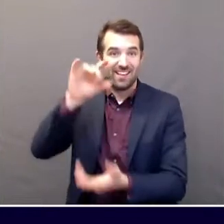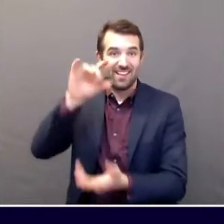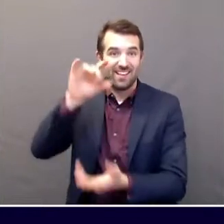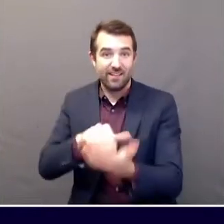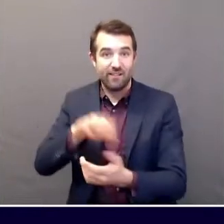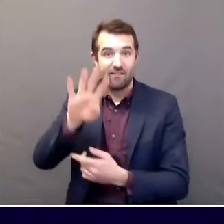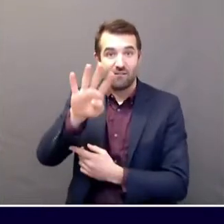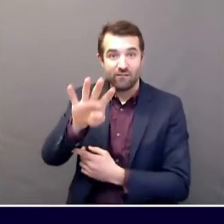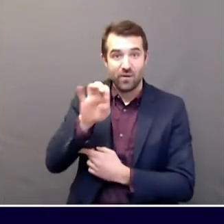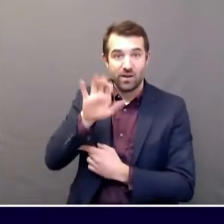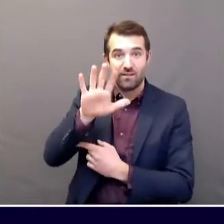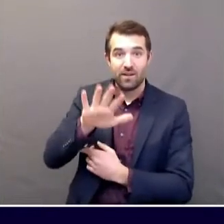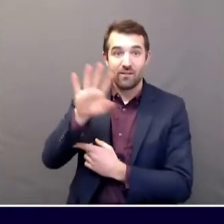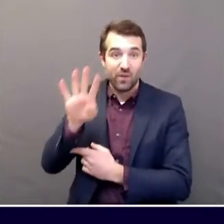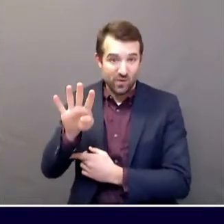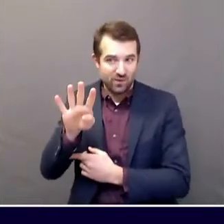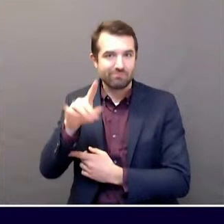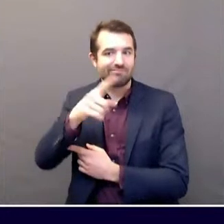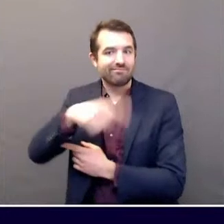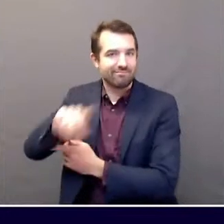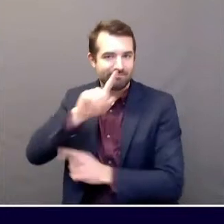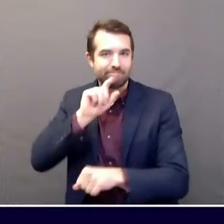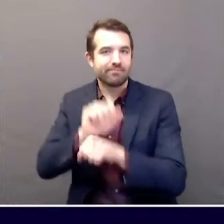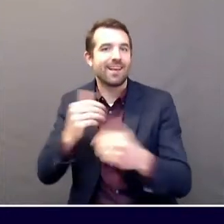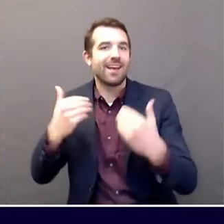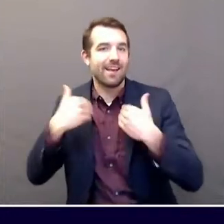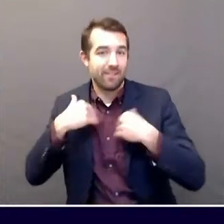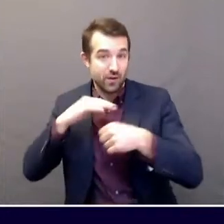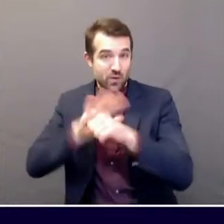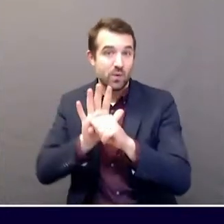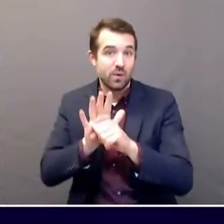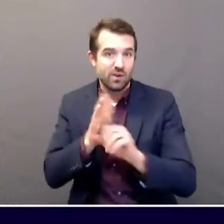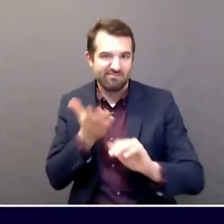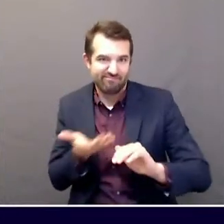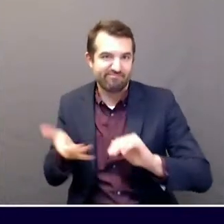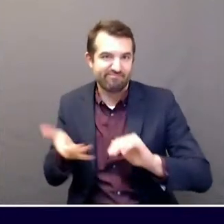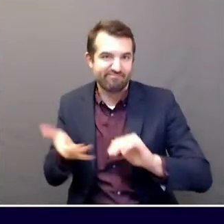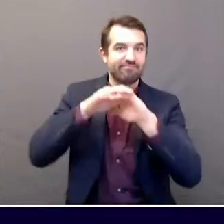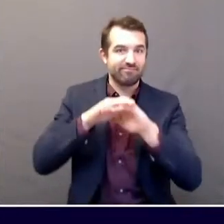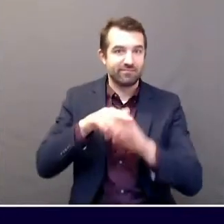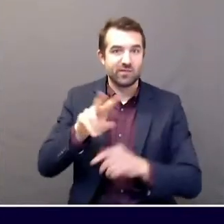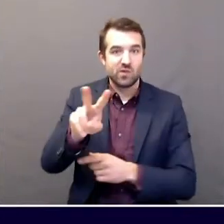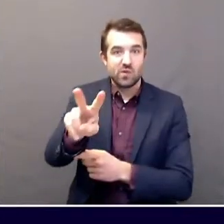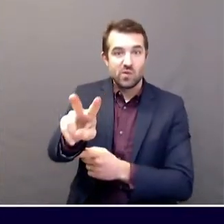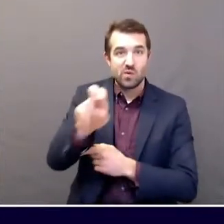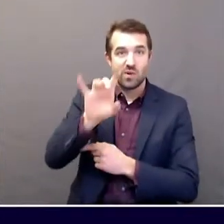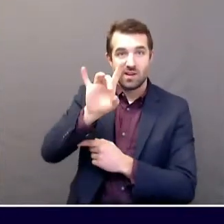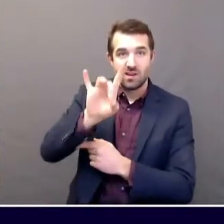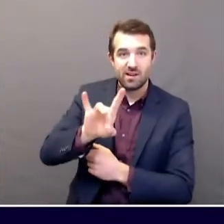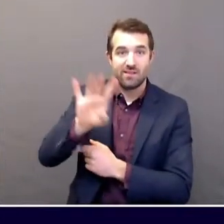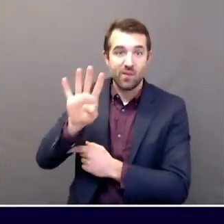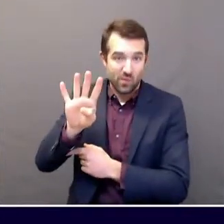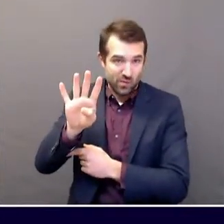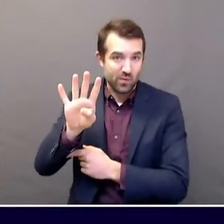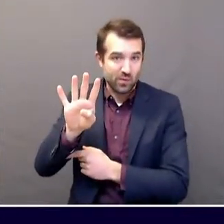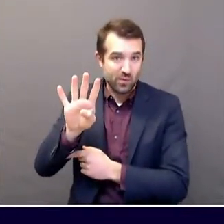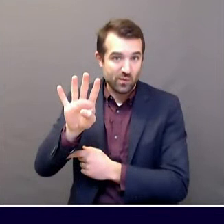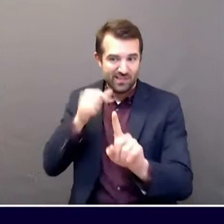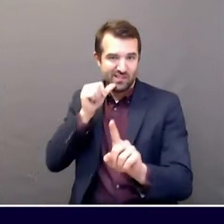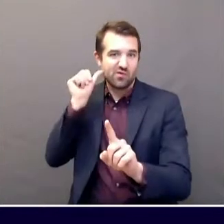38,454 cases of COVID-19 that have been diagnosed, an increase of 284 cases since yesterday